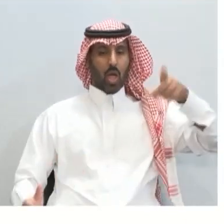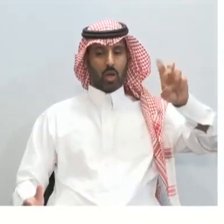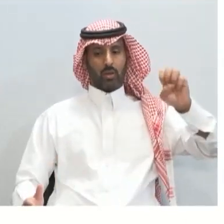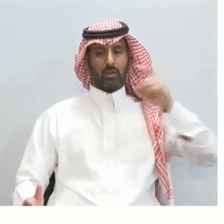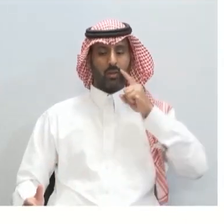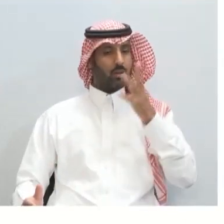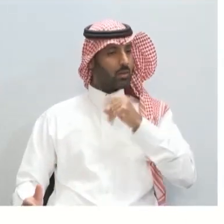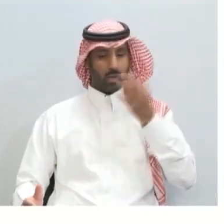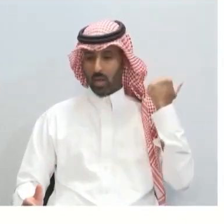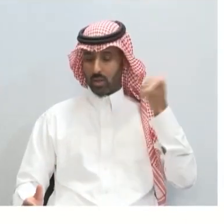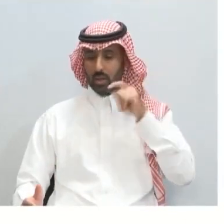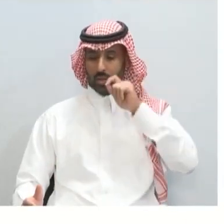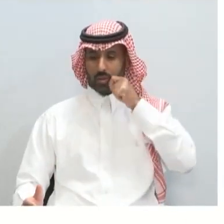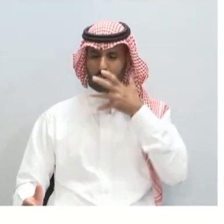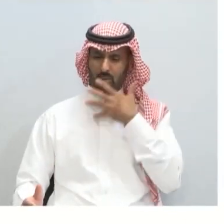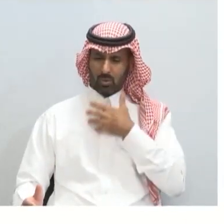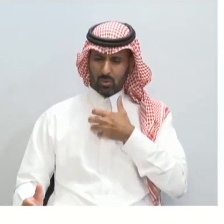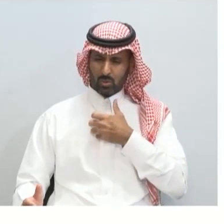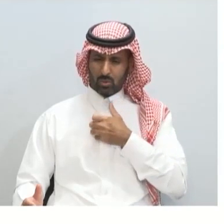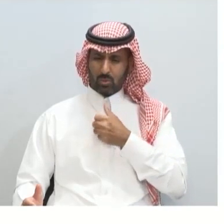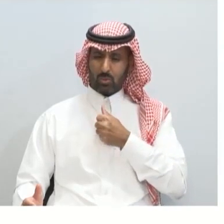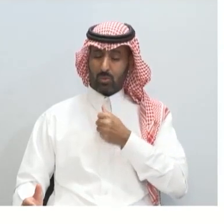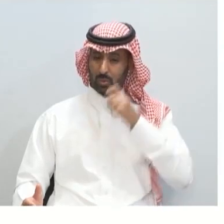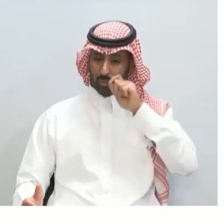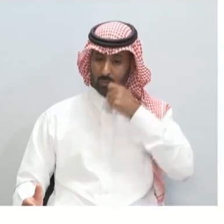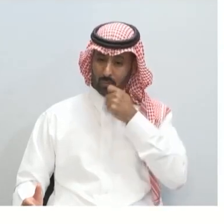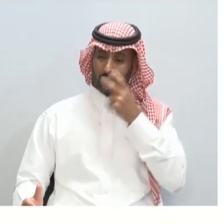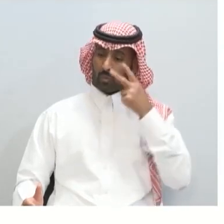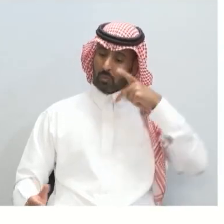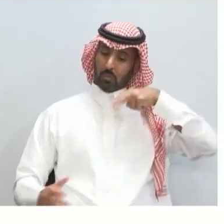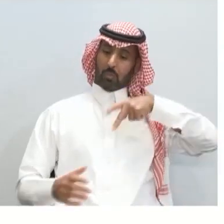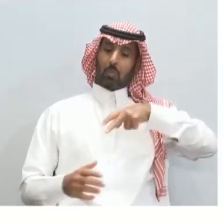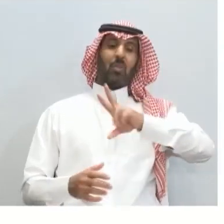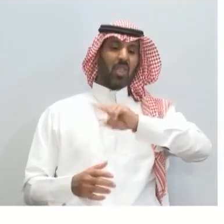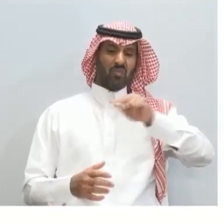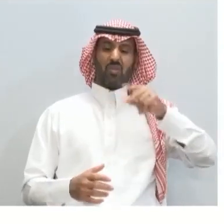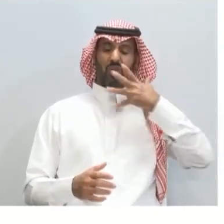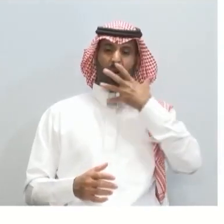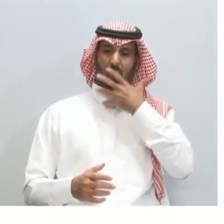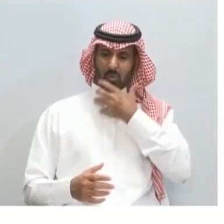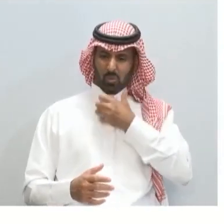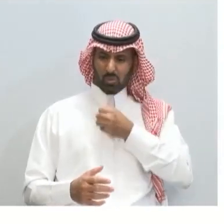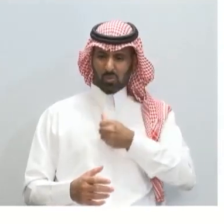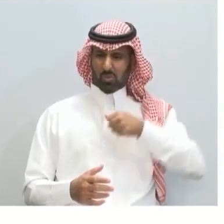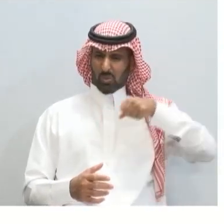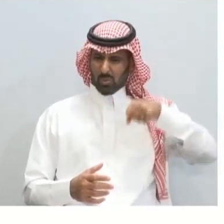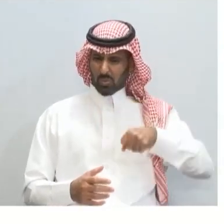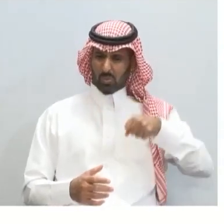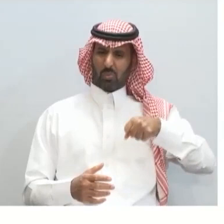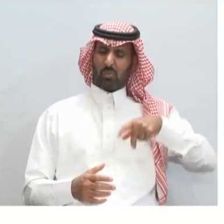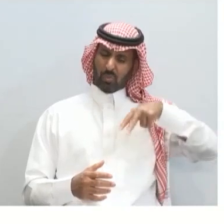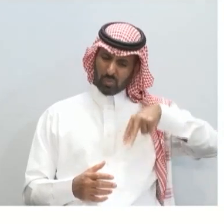not an old man walks as though yes excellent ad